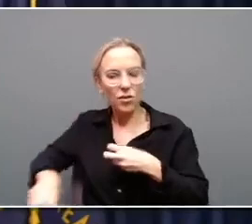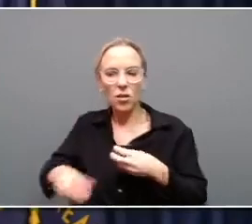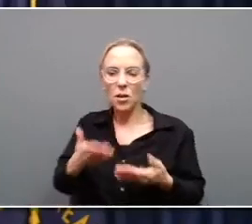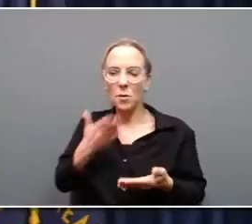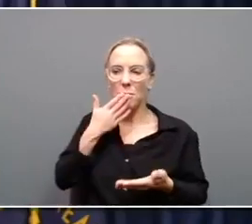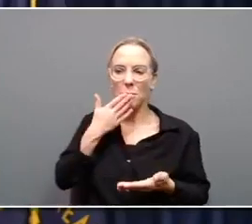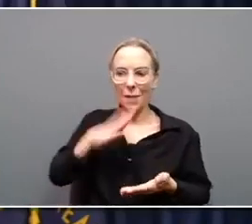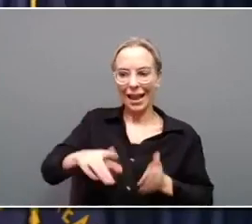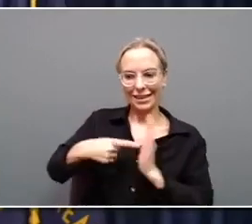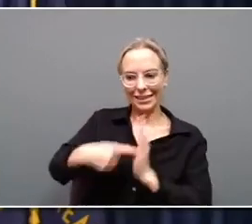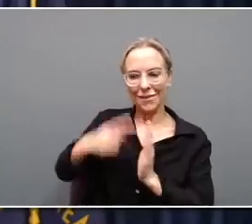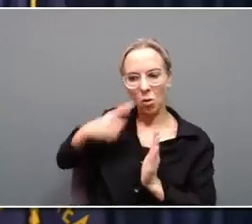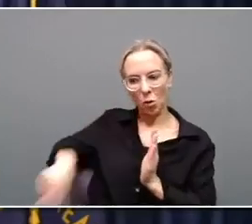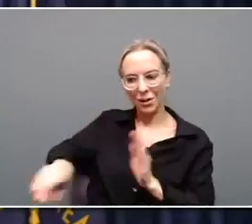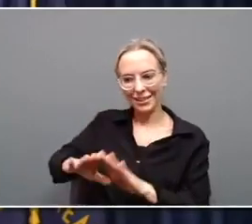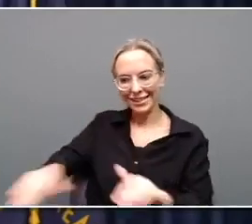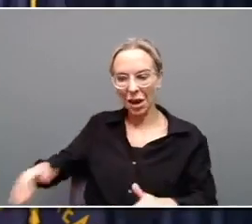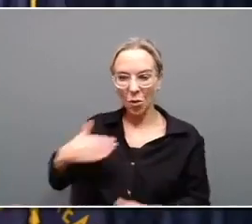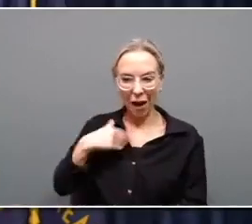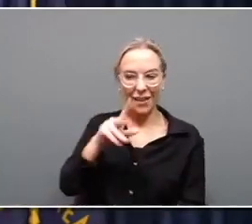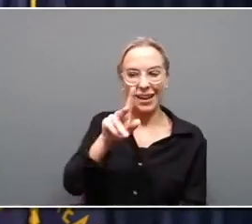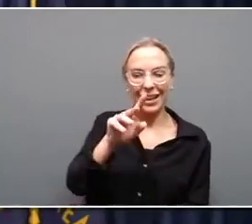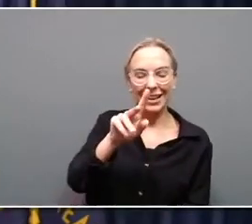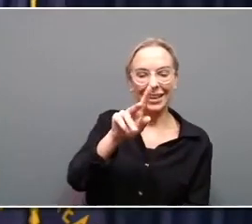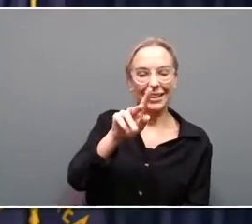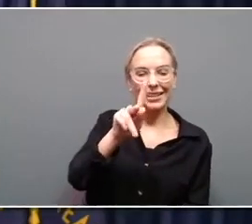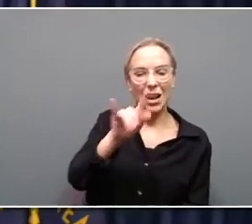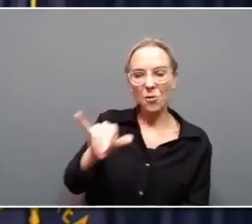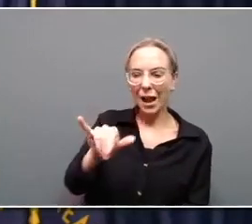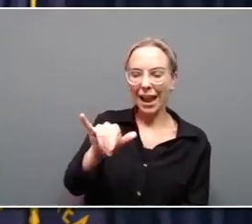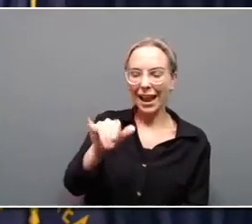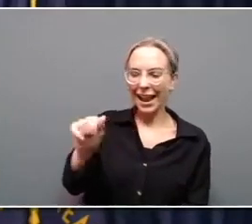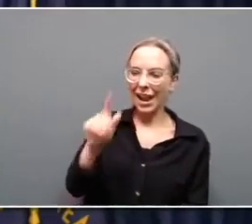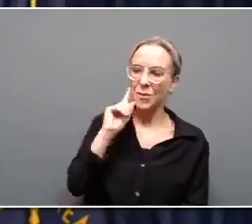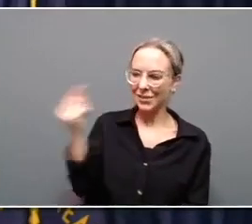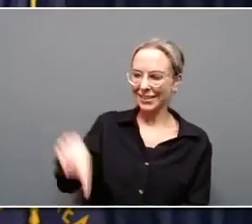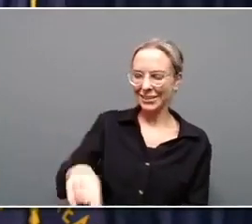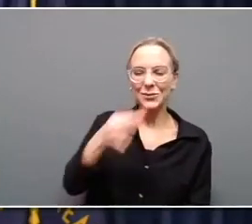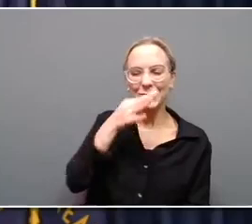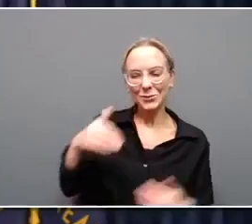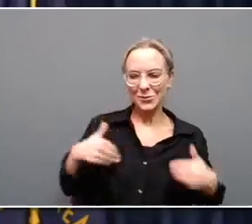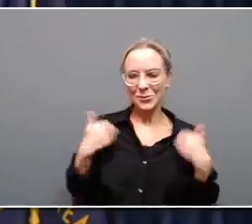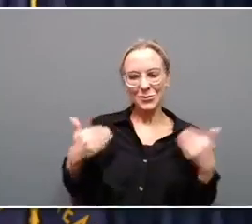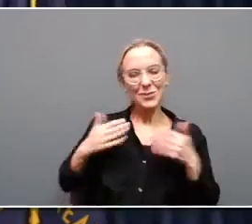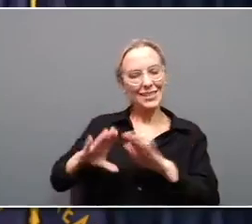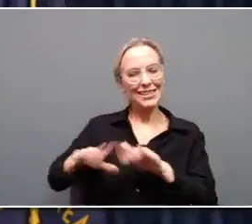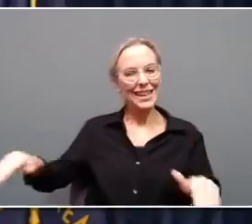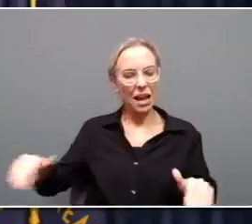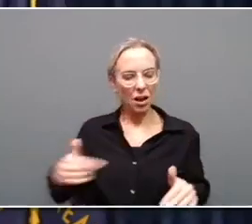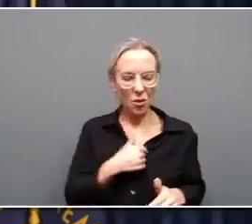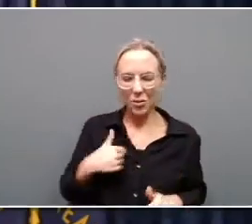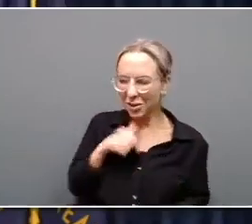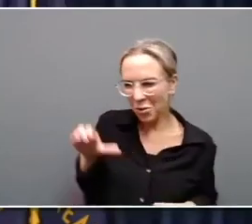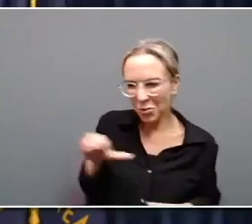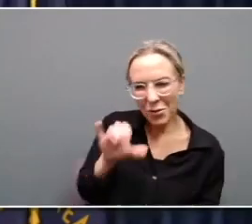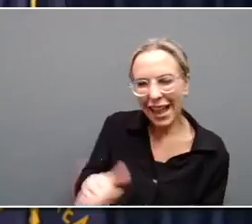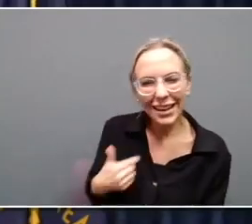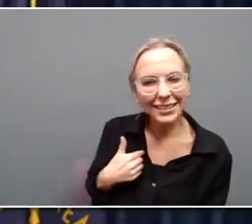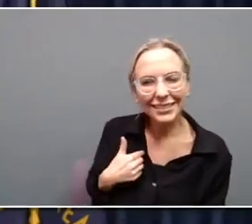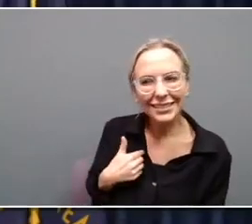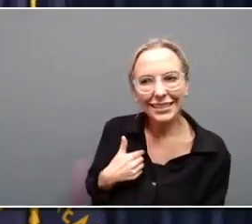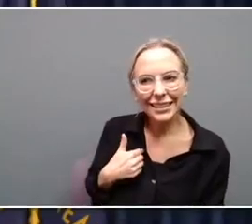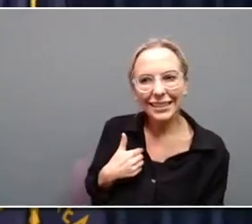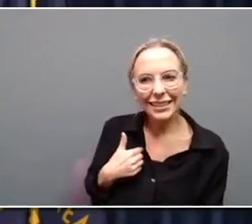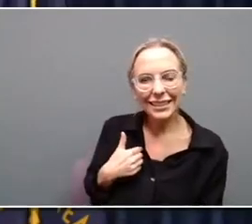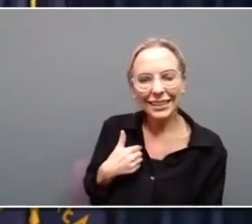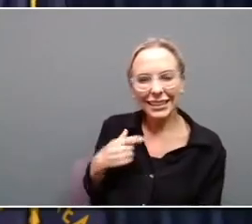to have KYA coming in here really soon, where our youth come in. They don't do any of that, right? They don't do any of